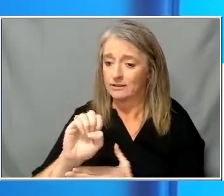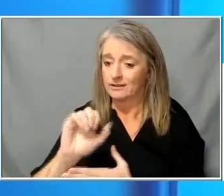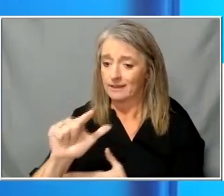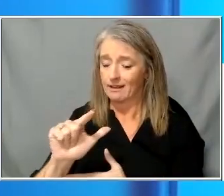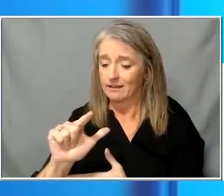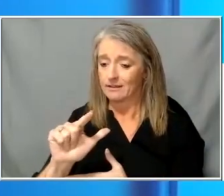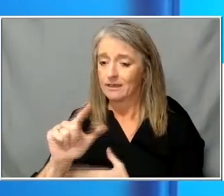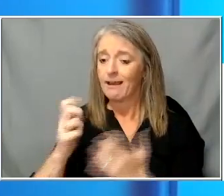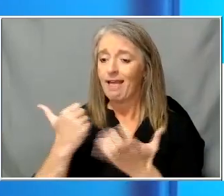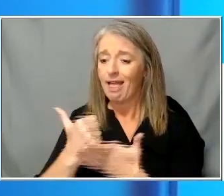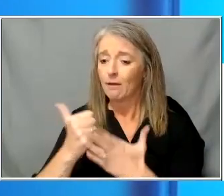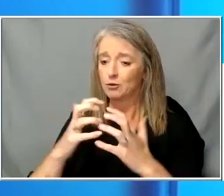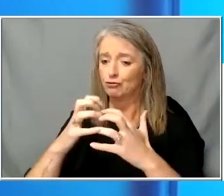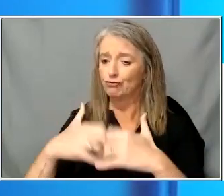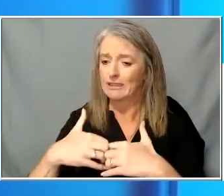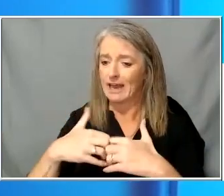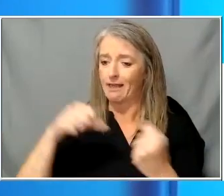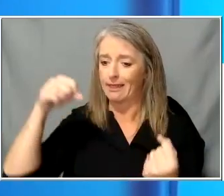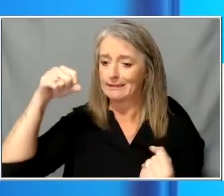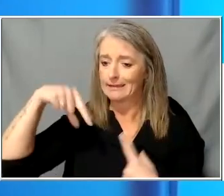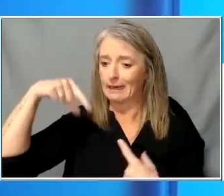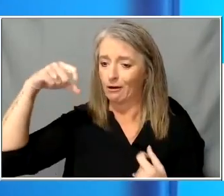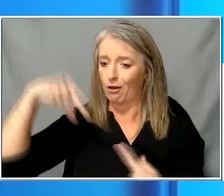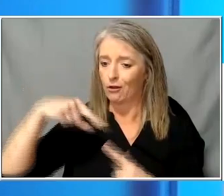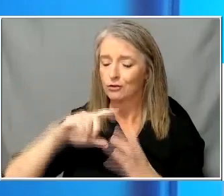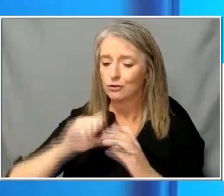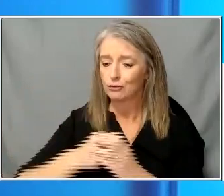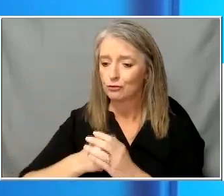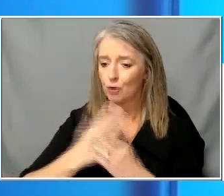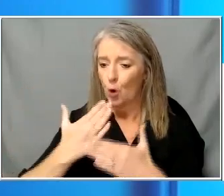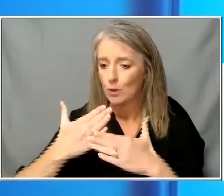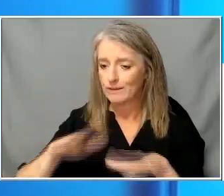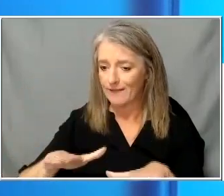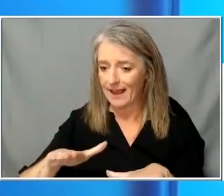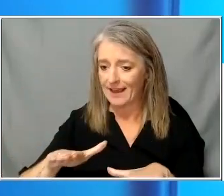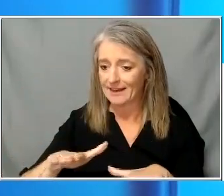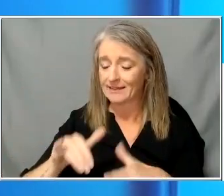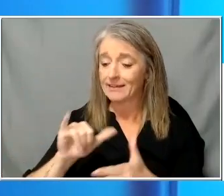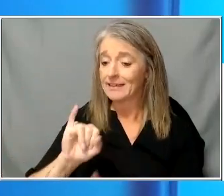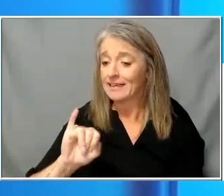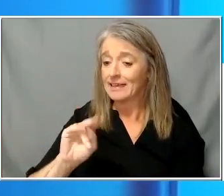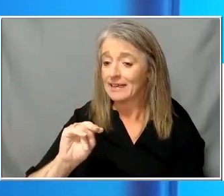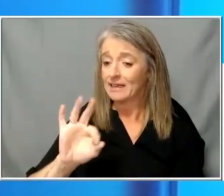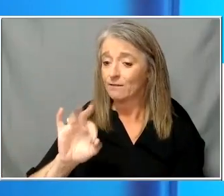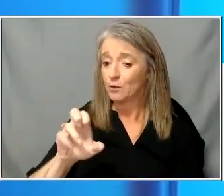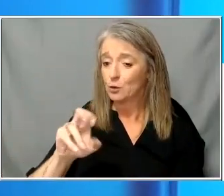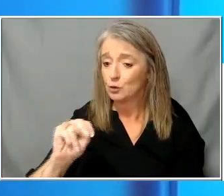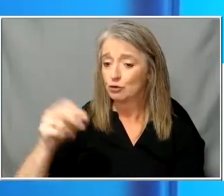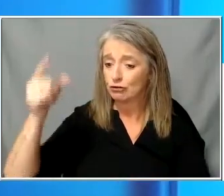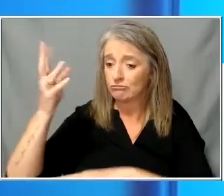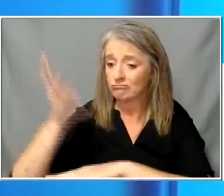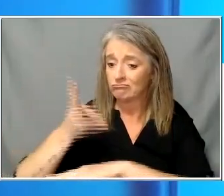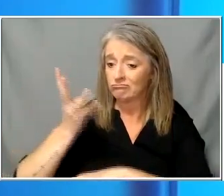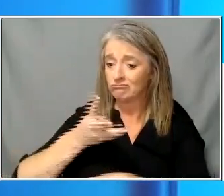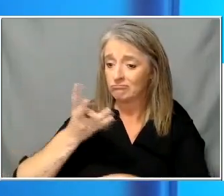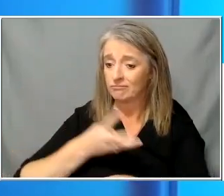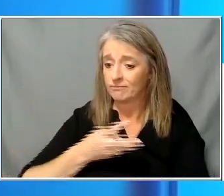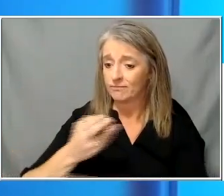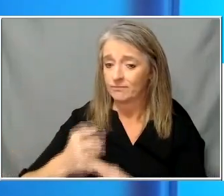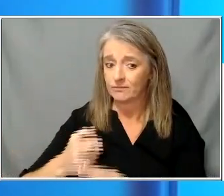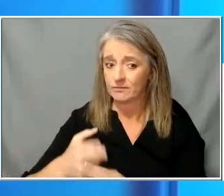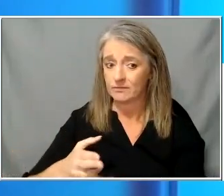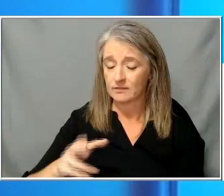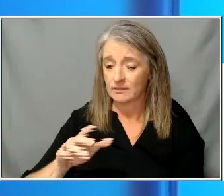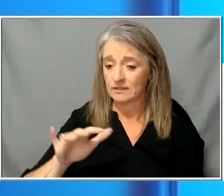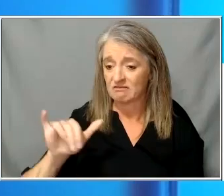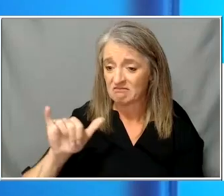to the cancer cell that it's receiving to grow and divide. The infusion that she mentioned is called sacituzumab